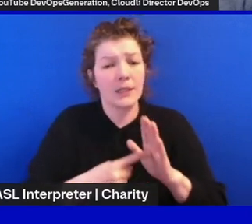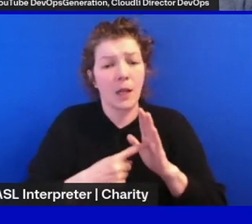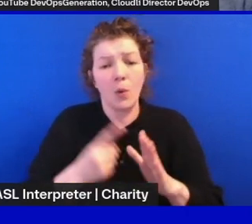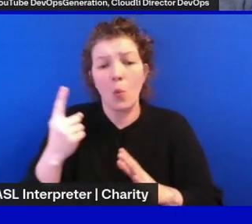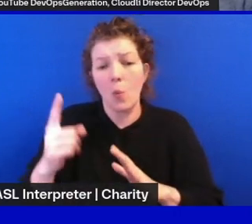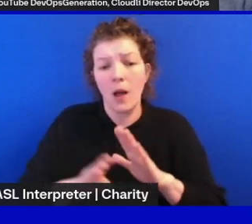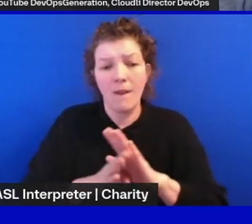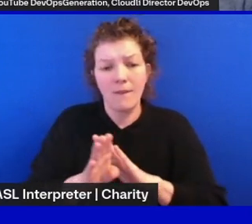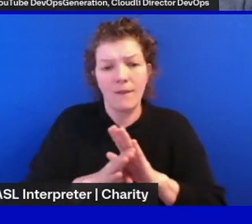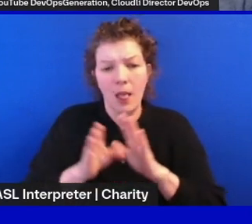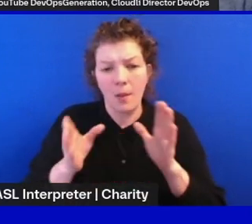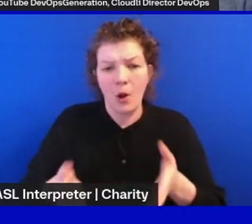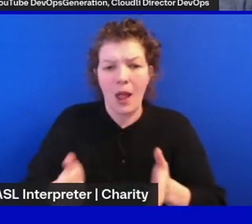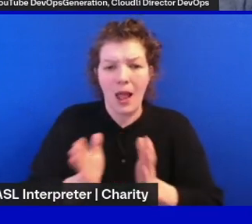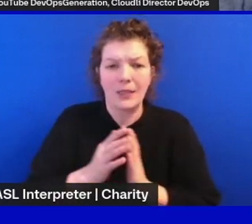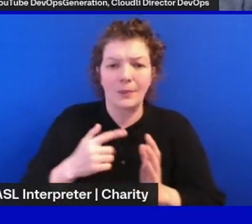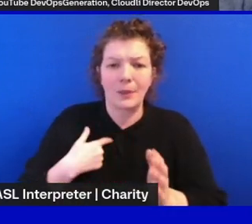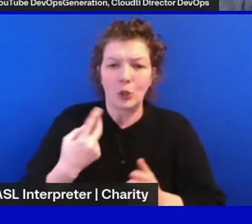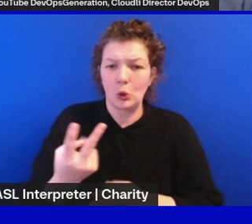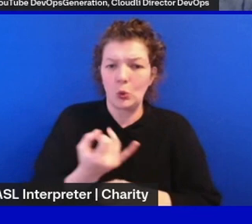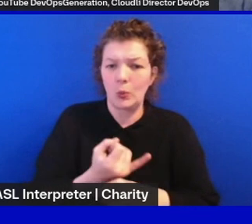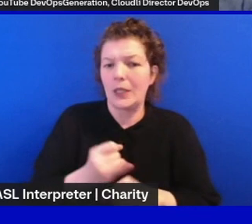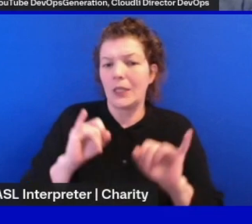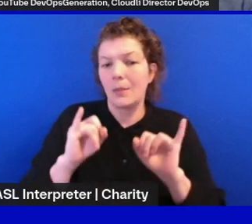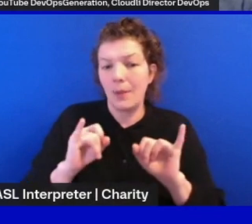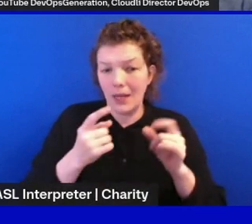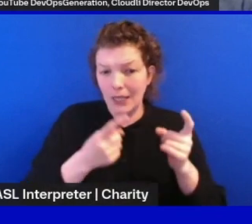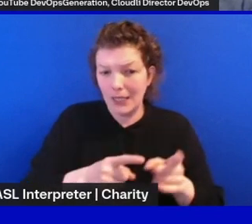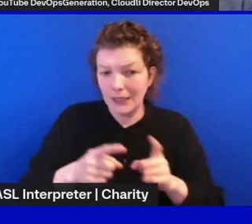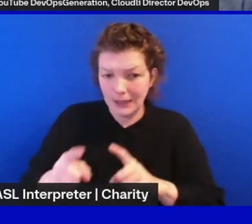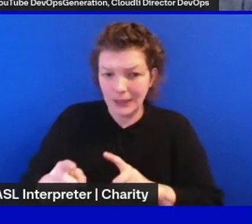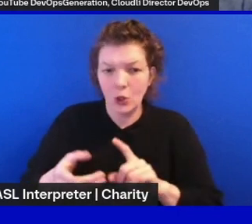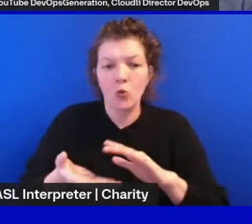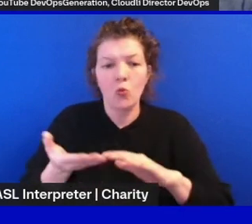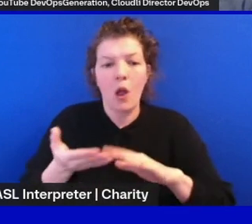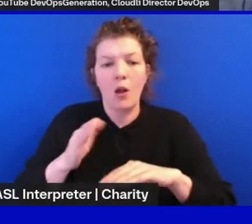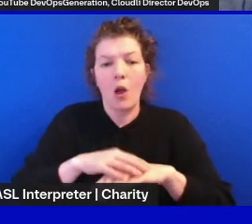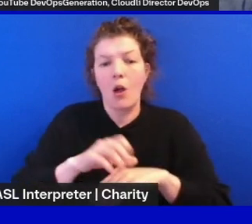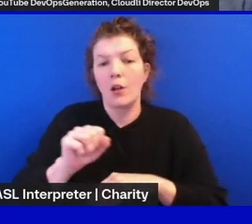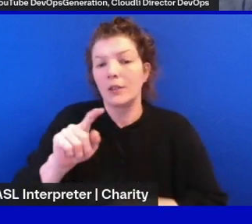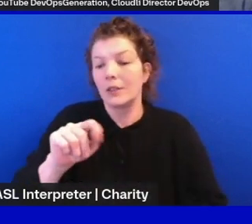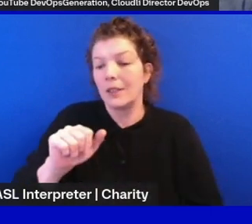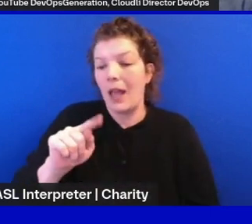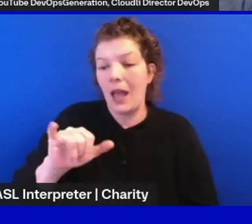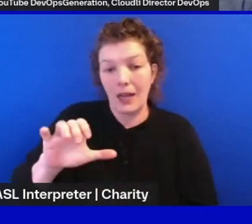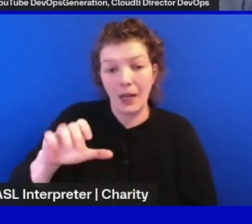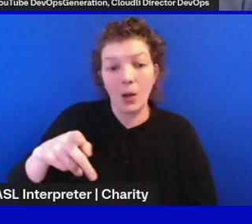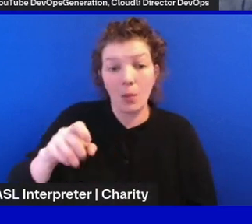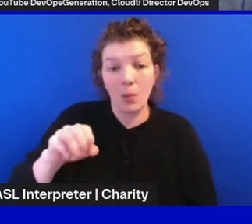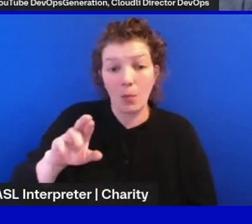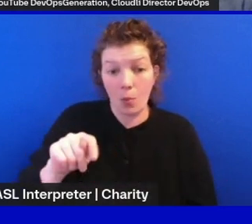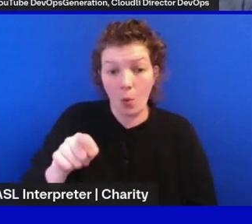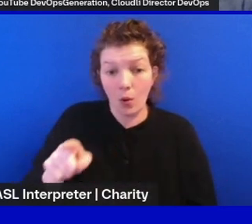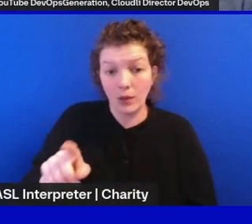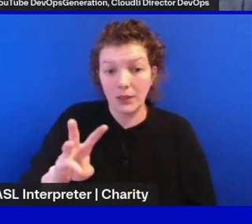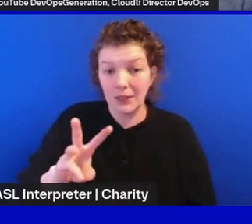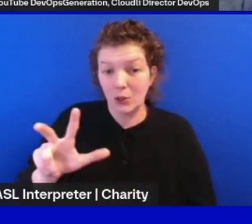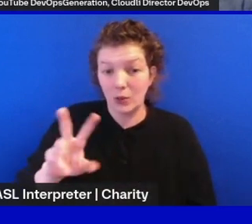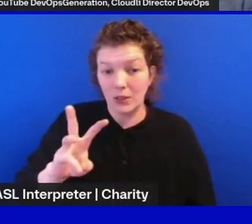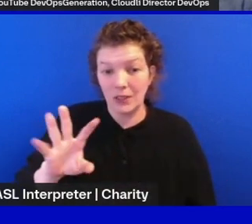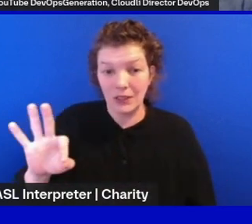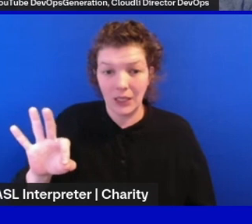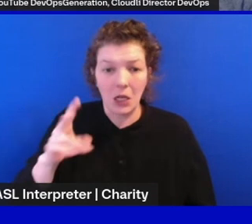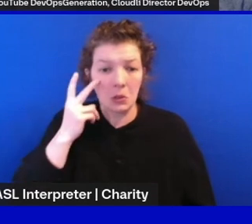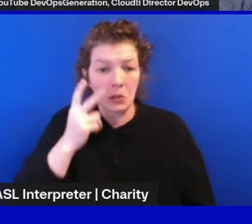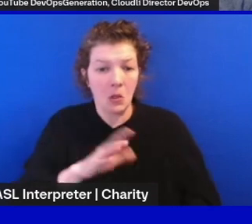asked me for 2 independent Redis instances that run on a static port 6379. I said, okay. So on the left, you can see I did a